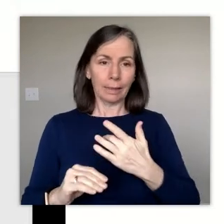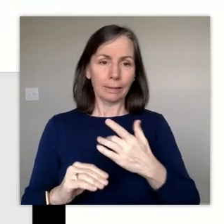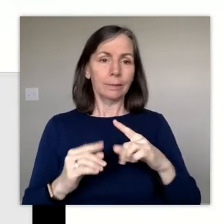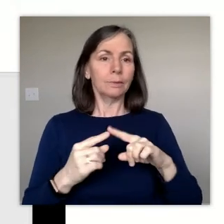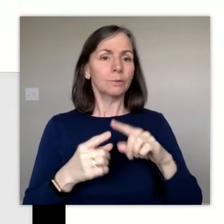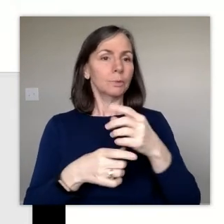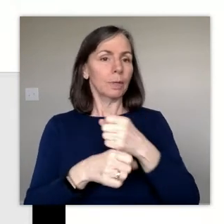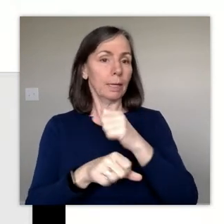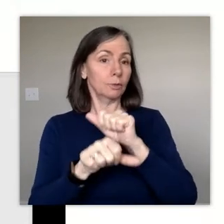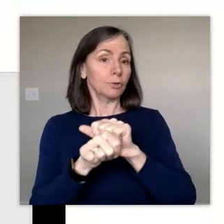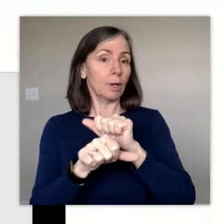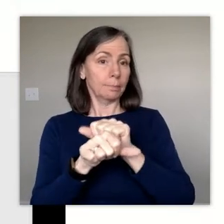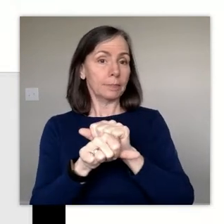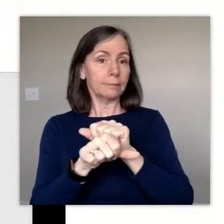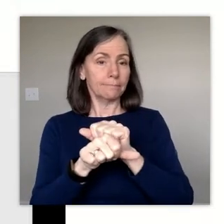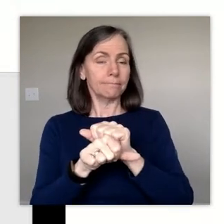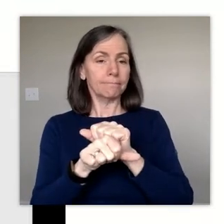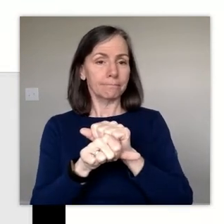get jobs.